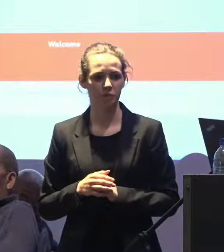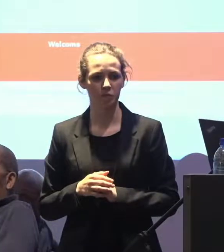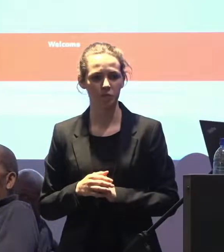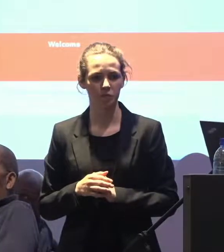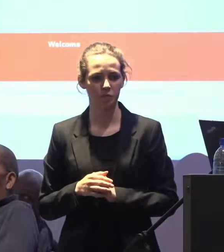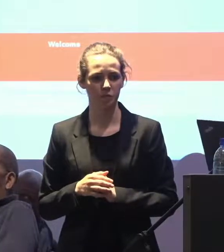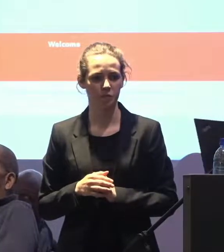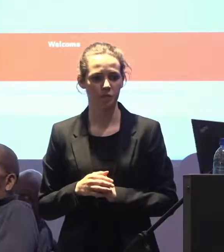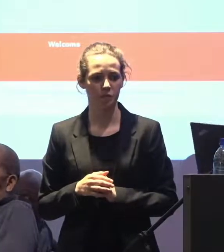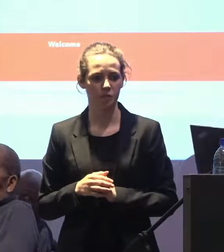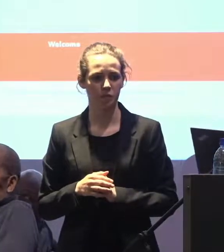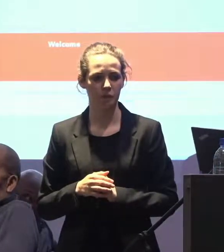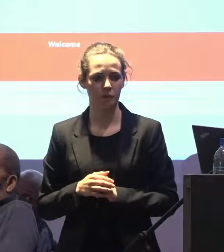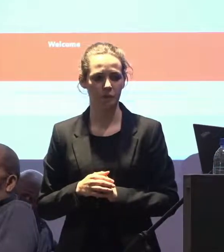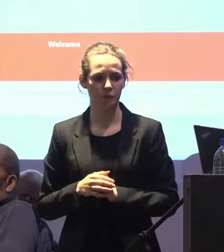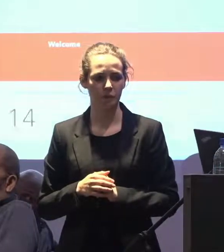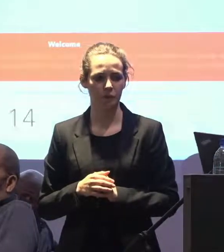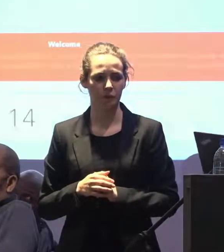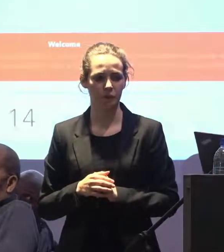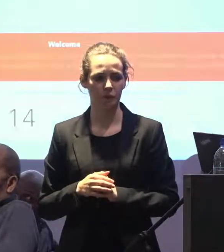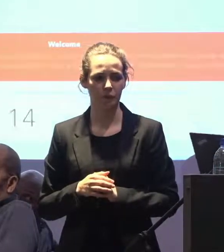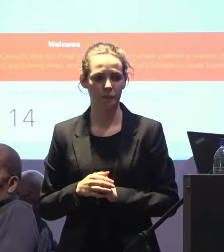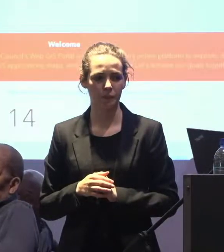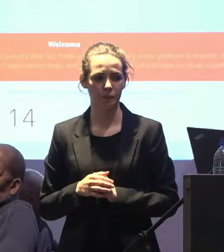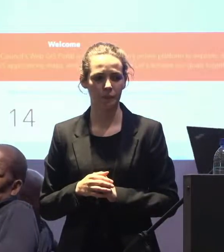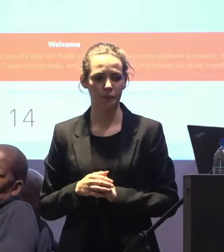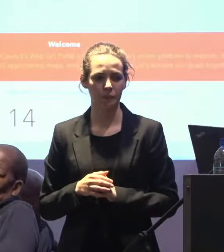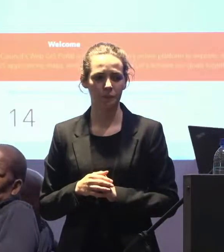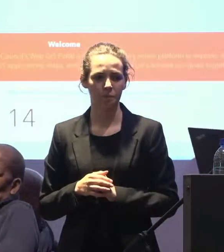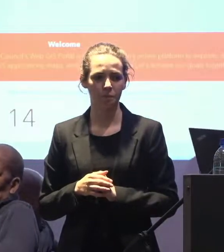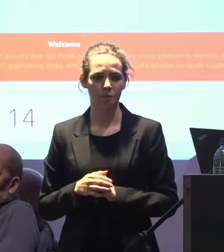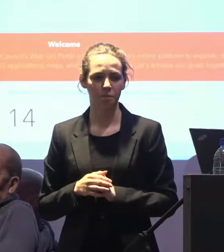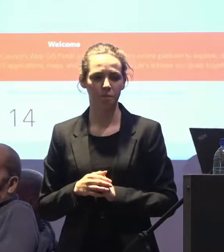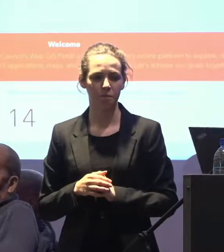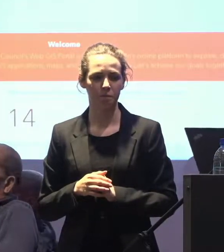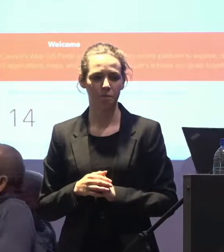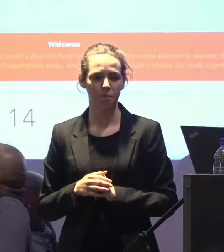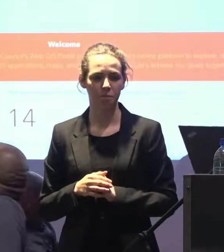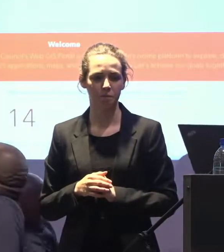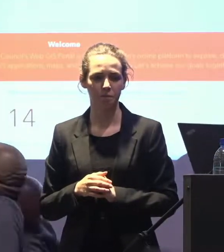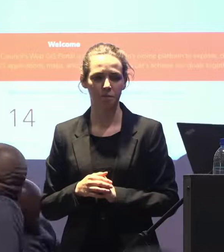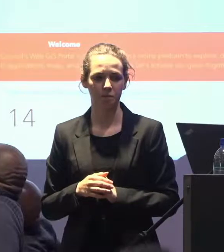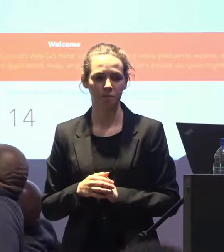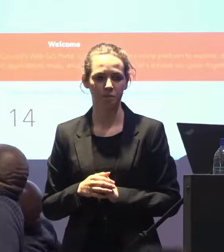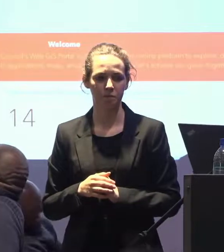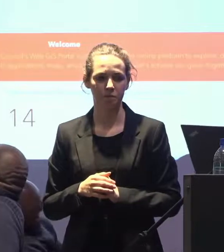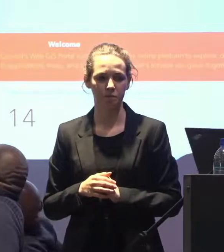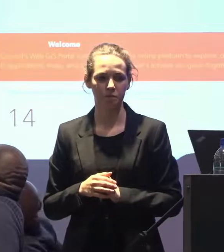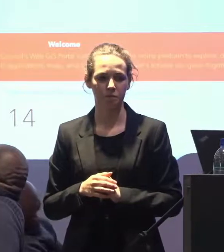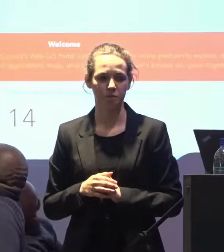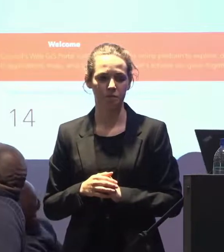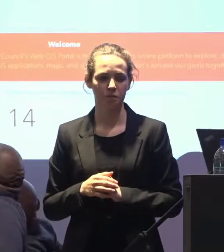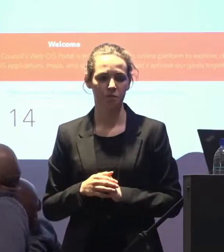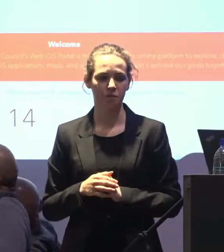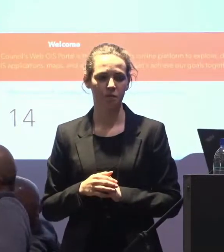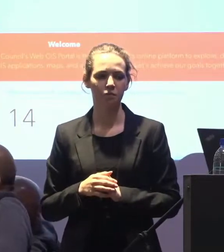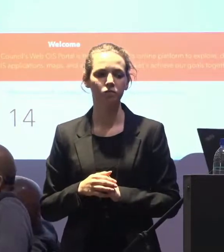Ah, no, let's connect. It's too slow. Let's connect. Okay. Yeah. Let me connect here. It's a little bit slower